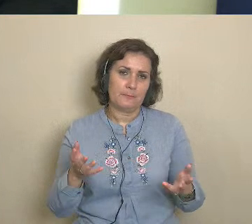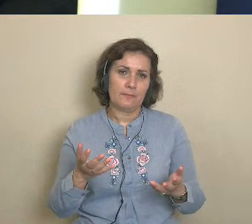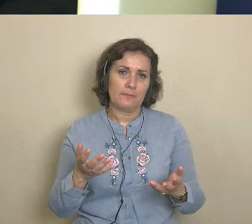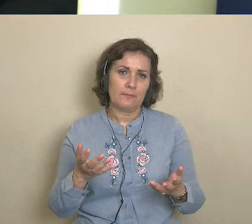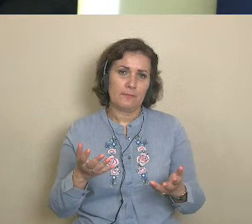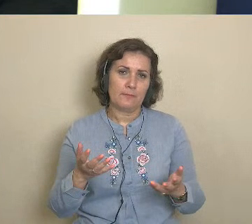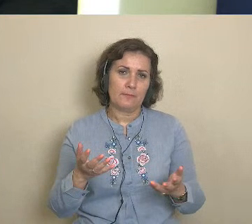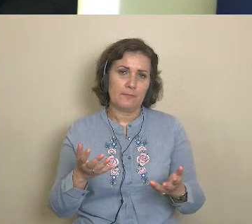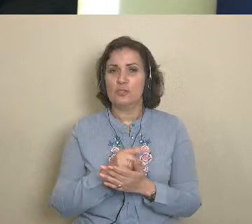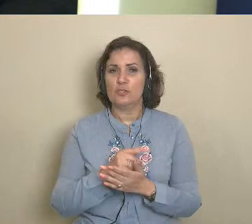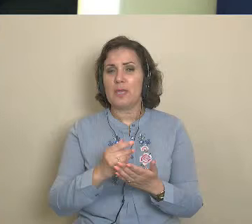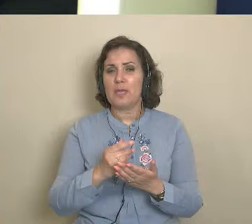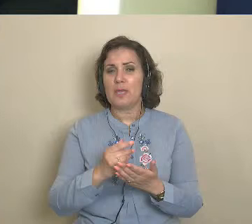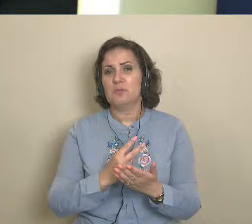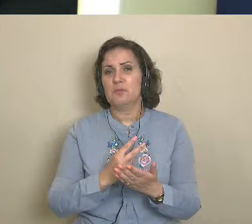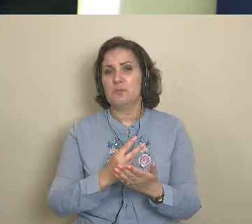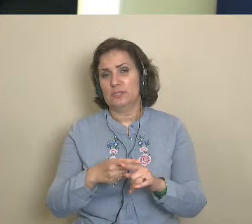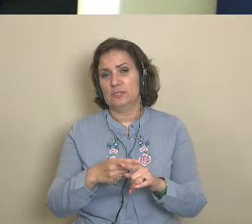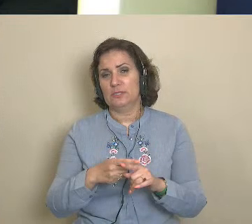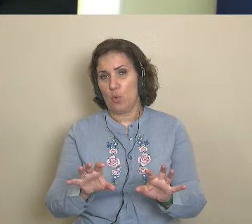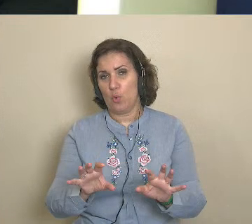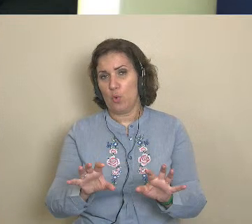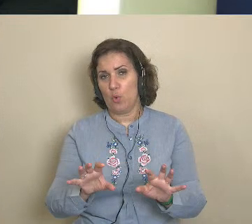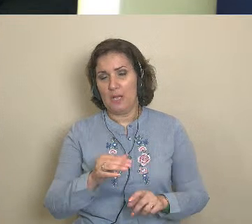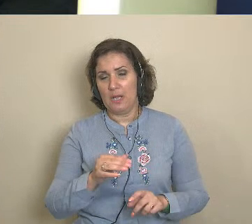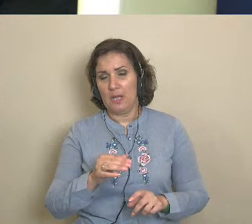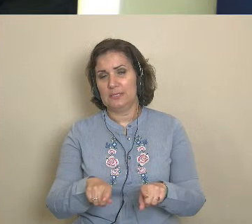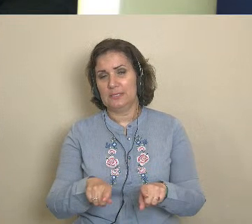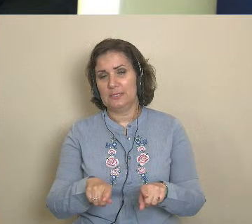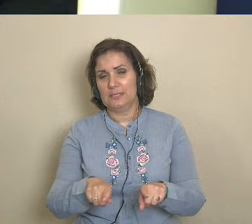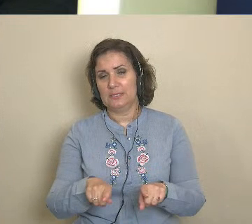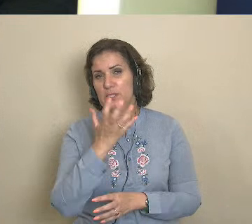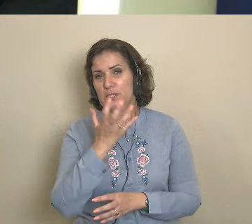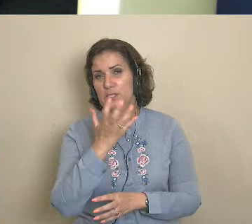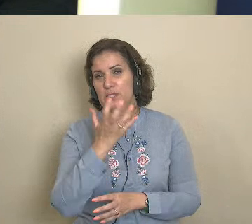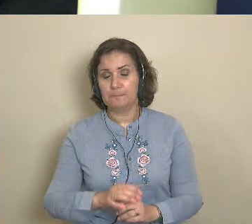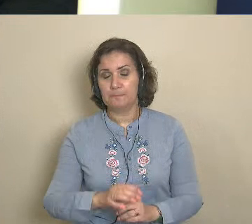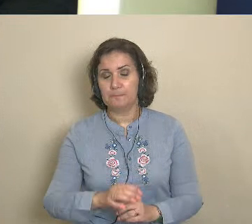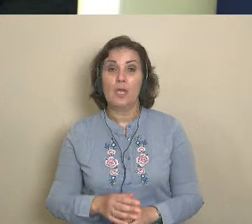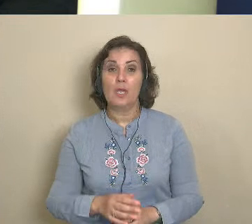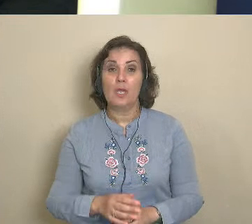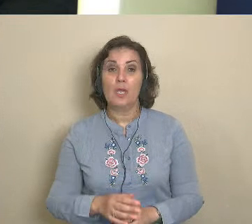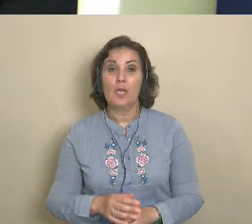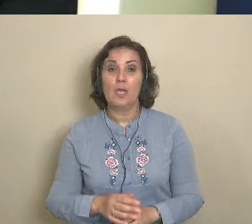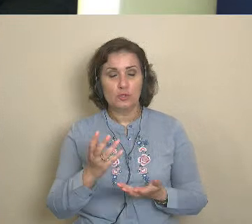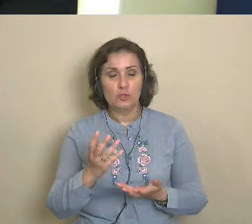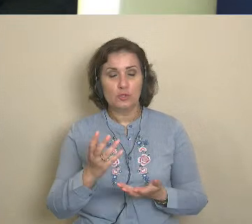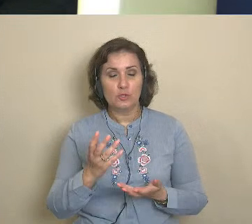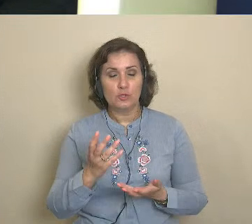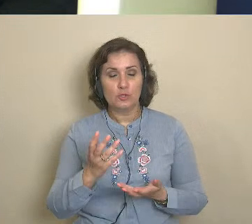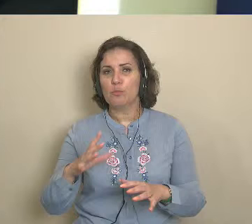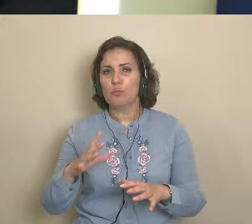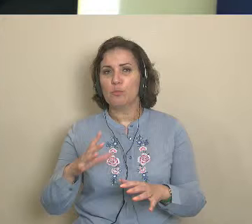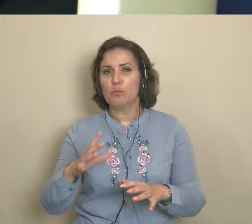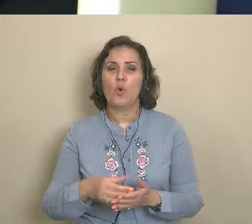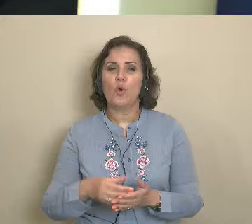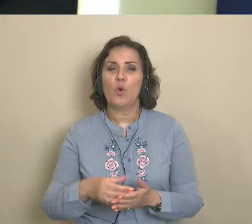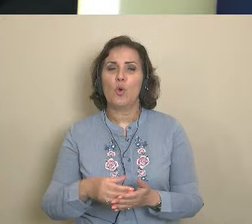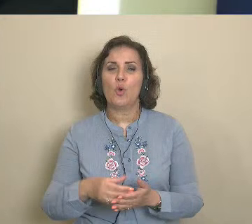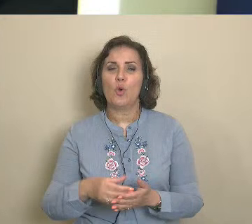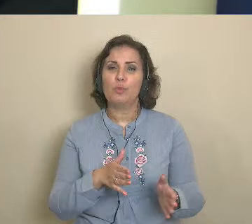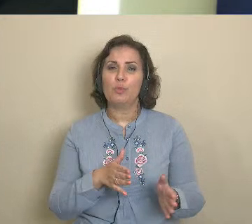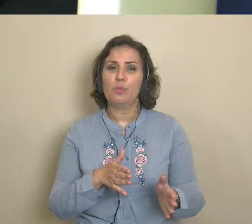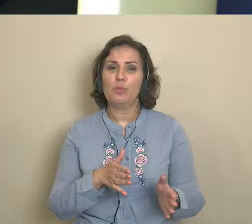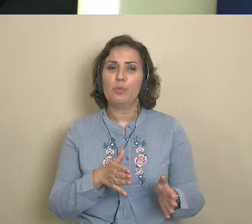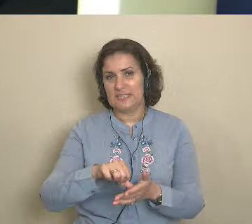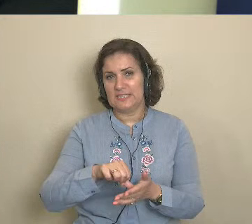well. Maybe it's not provided for by the election code, but that's going to be a serious challenge for all of us. If previously